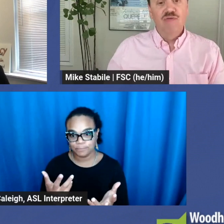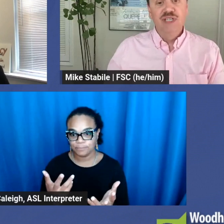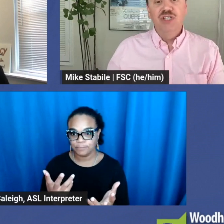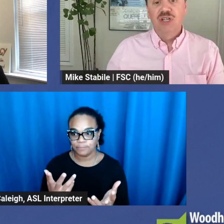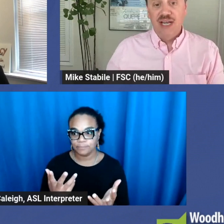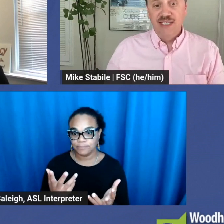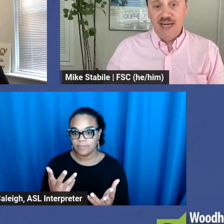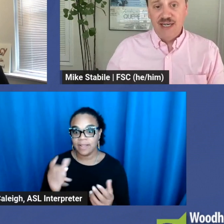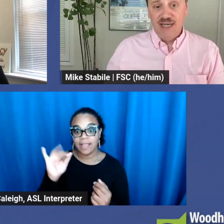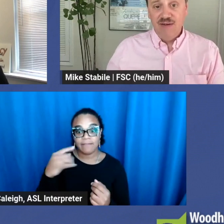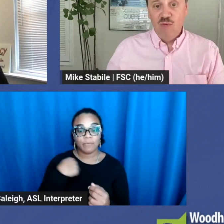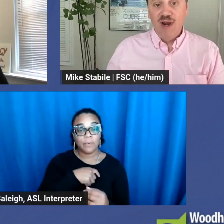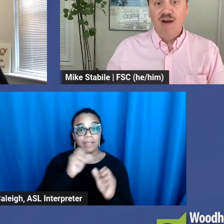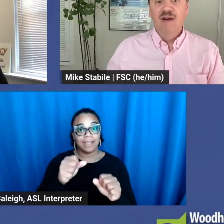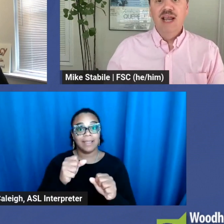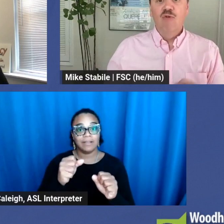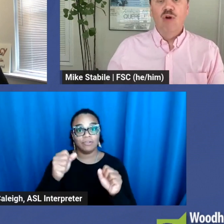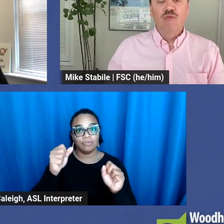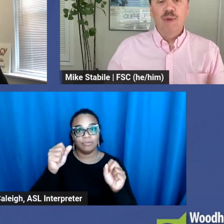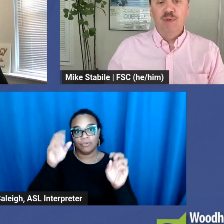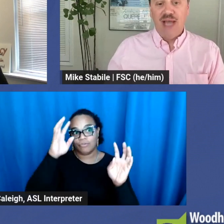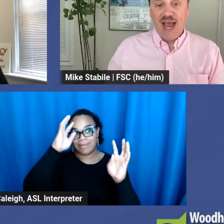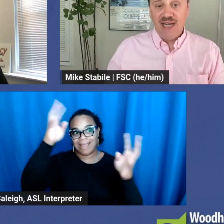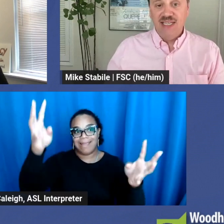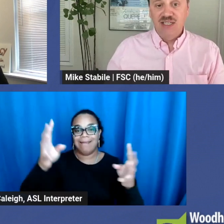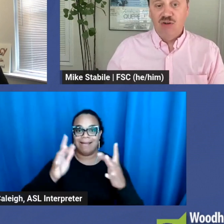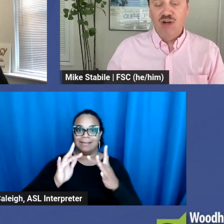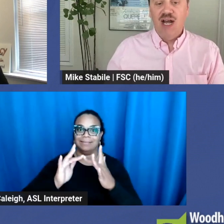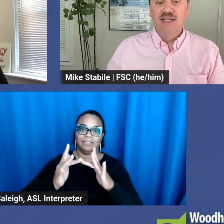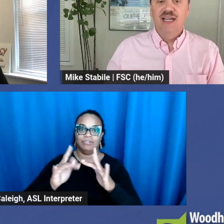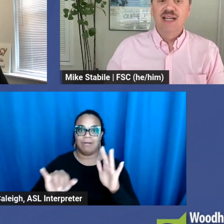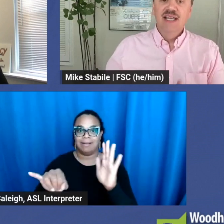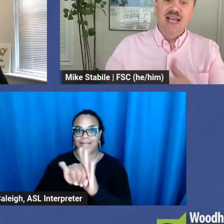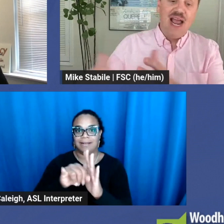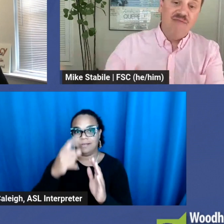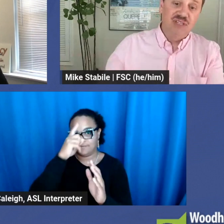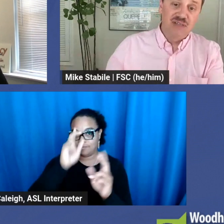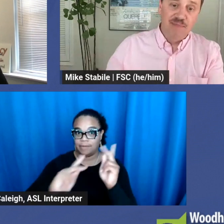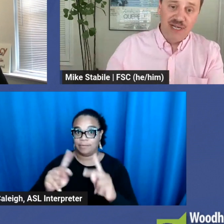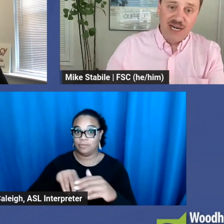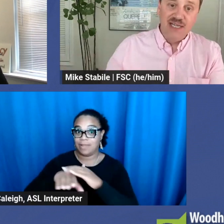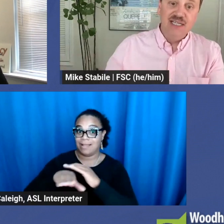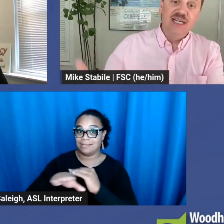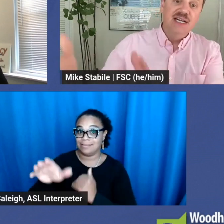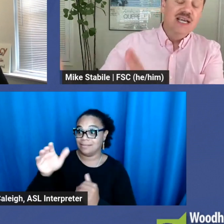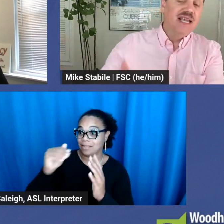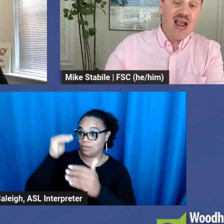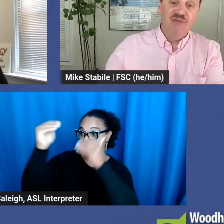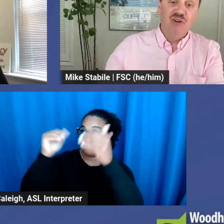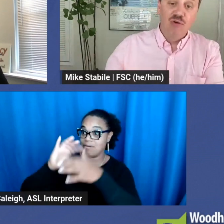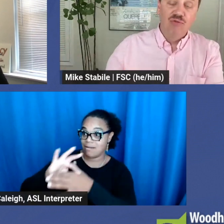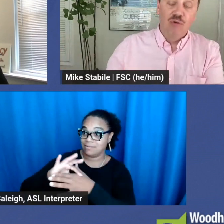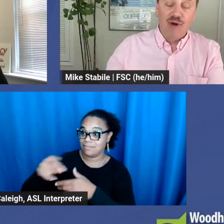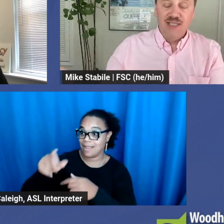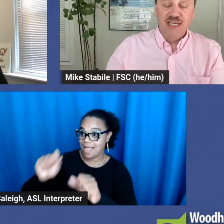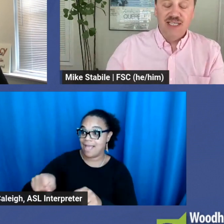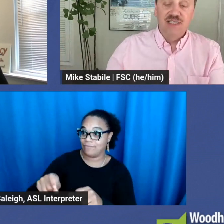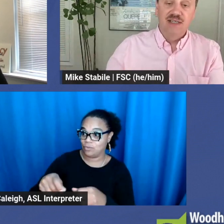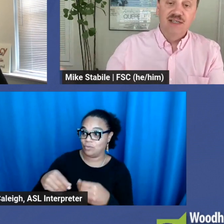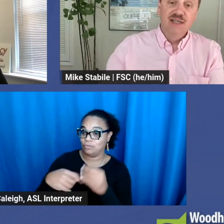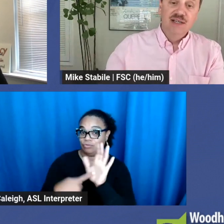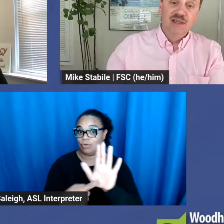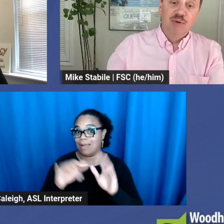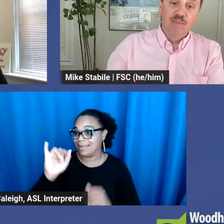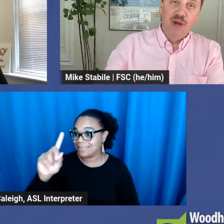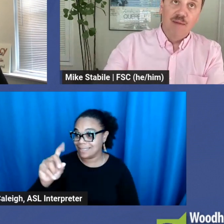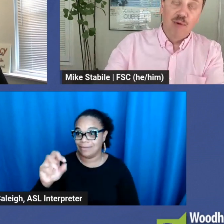create a sort of digital identity where in order for people to access adult content, they have to submit an ID, they have to go through a process, as